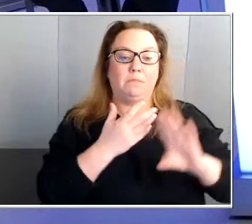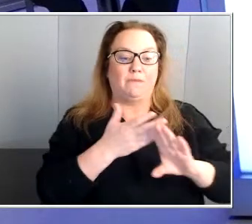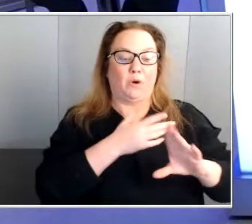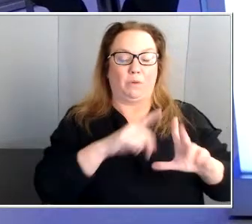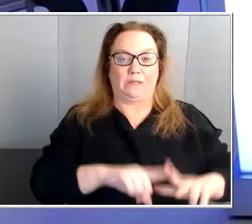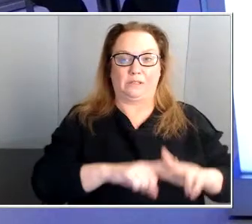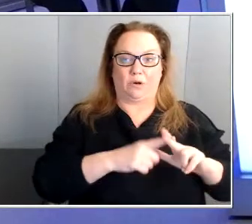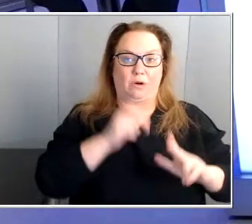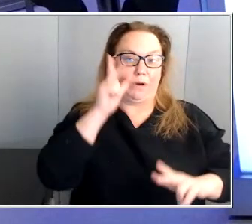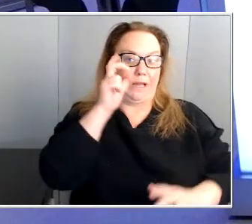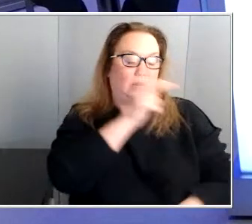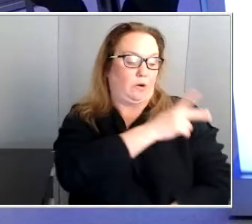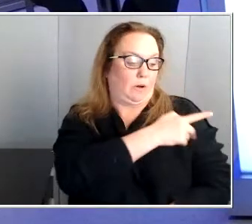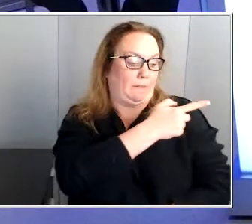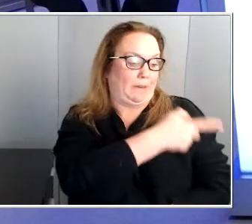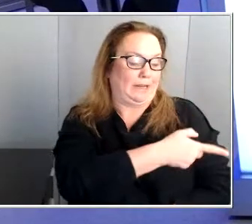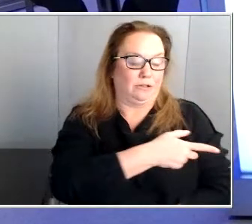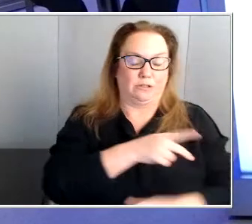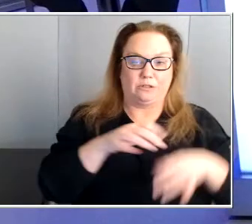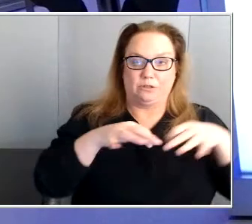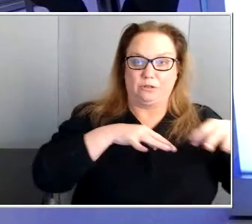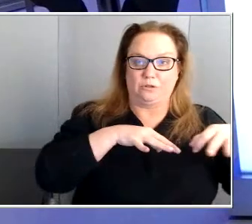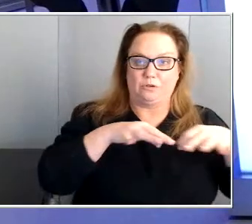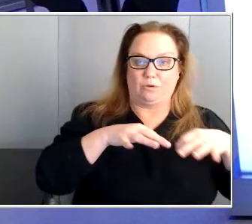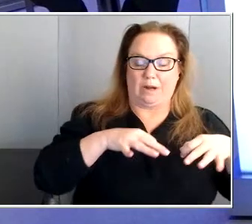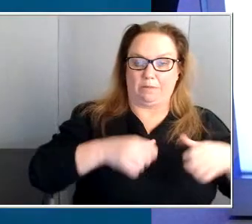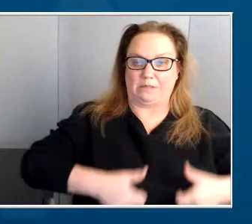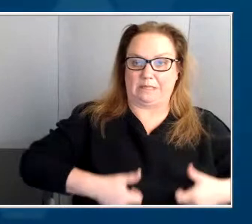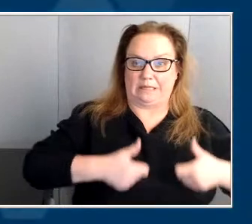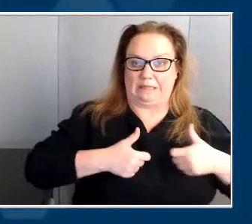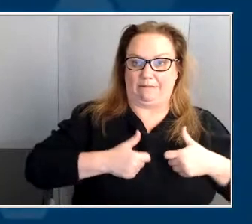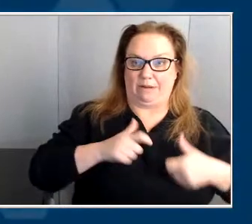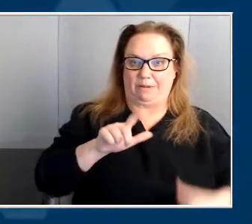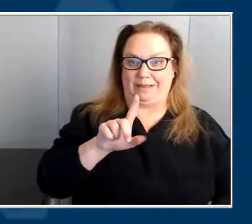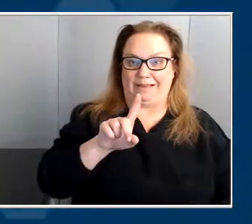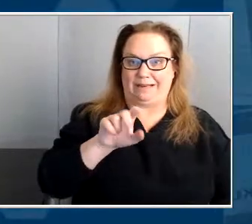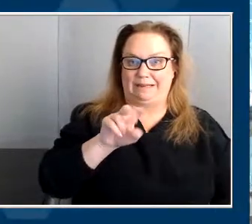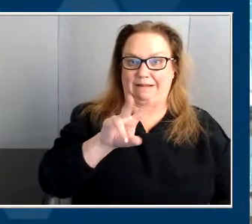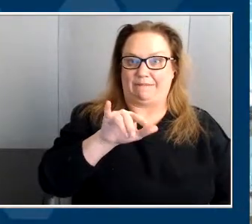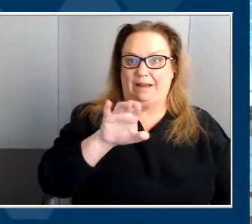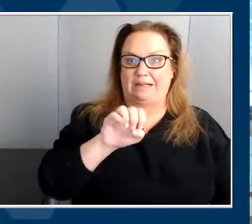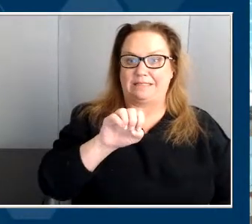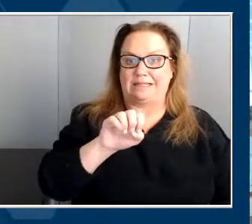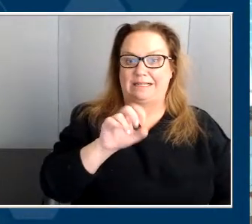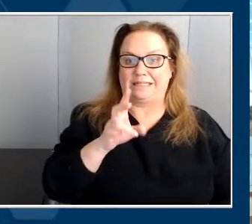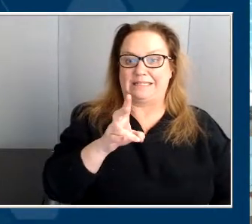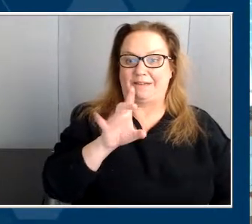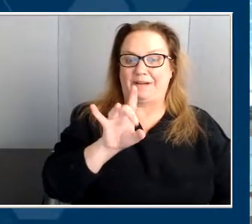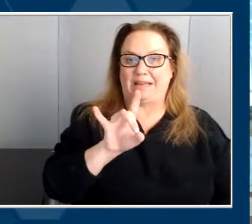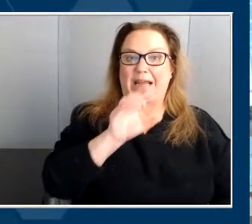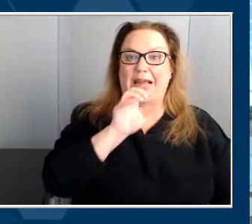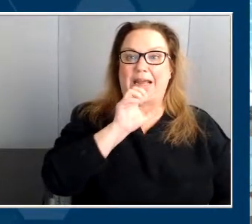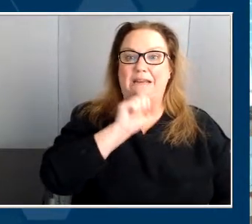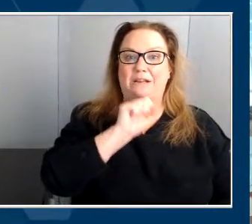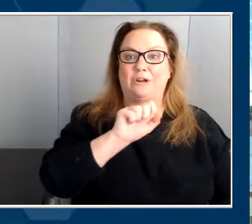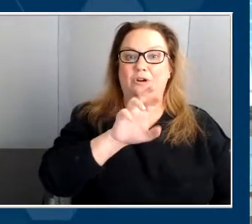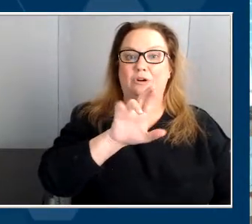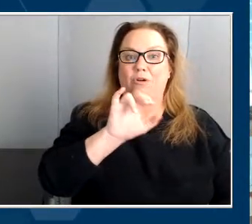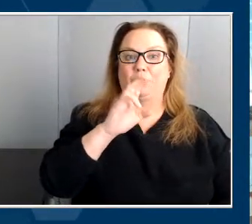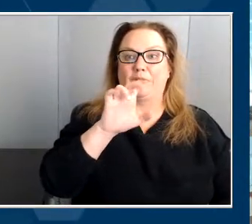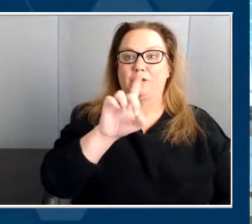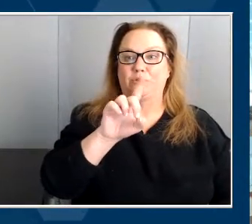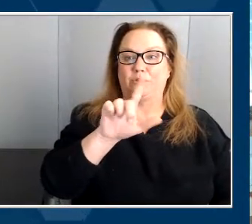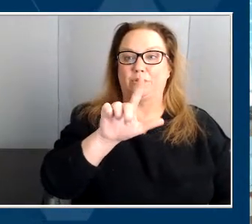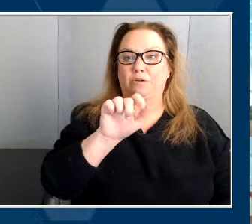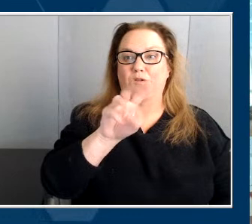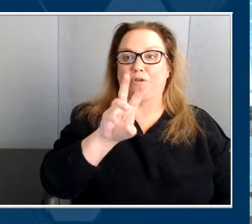who described what it's like living with one of these devices. 78-year-old Richard Lorenz lives in McPherson,